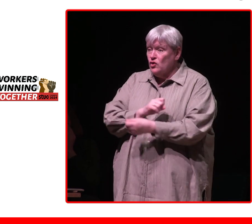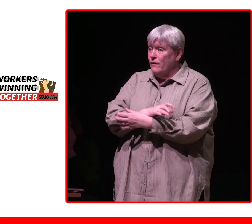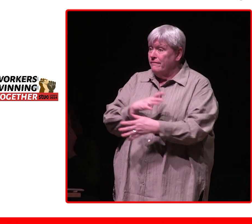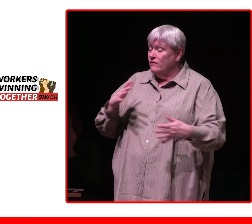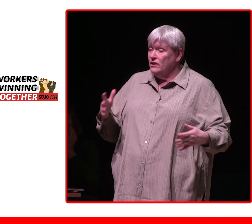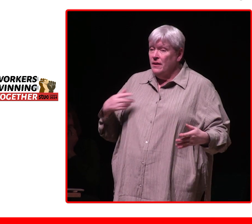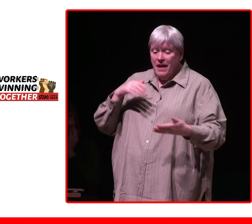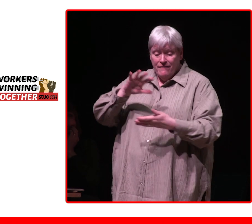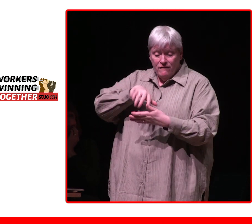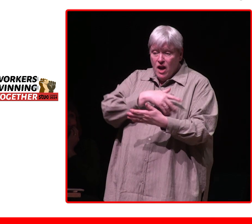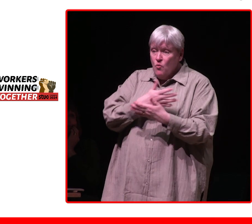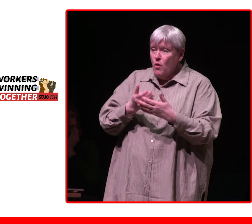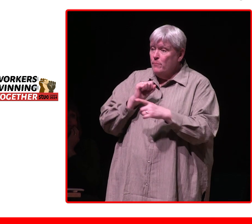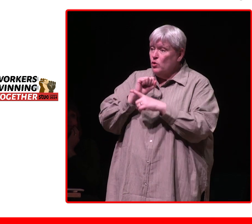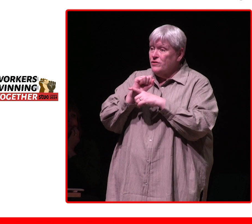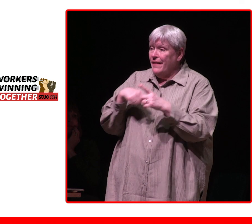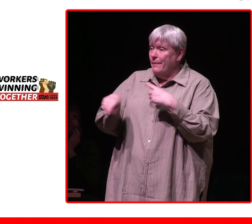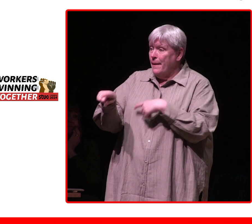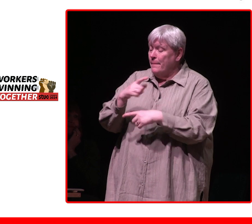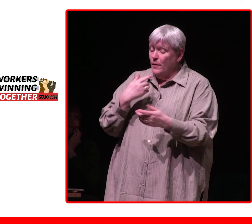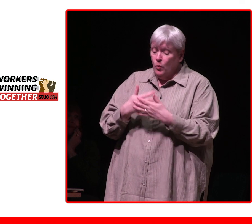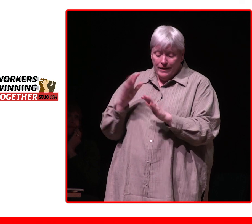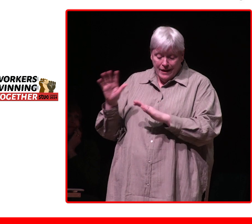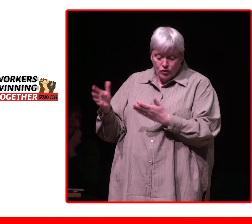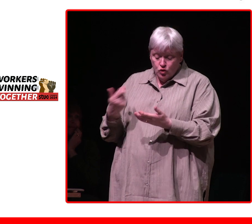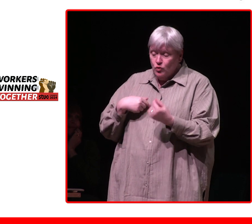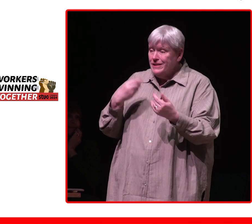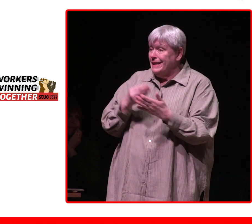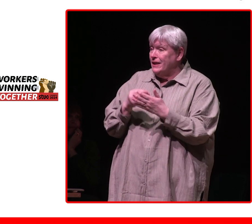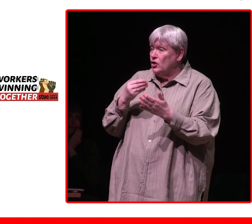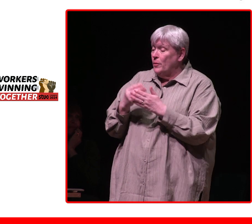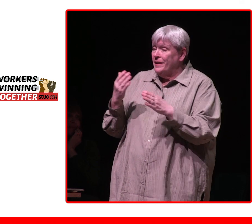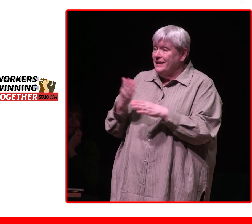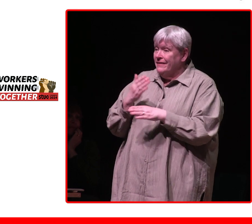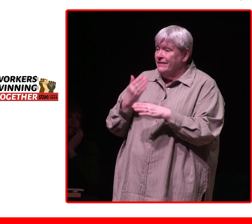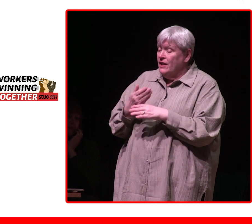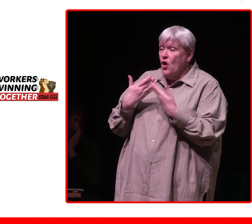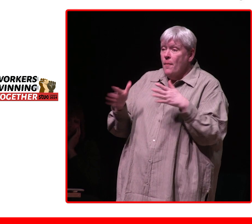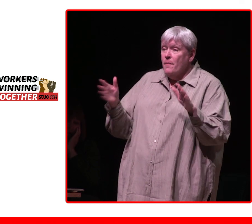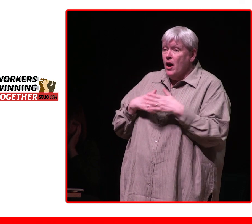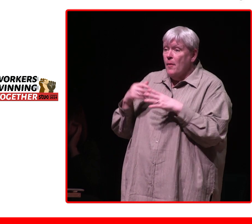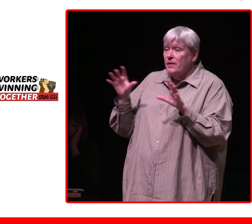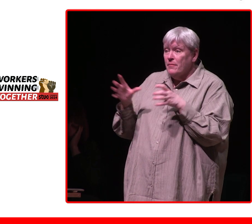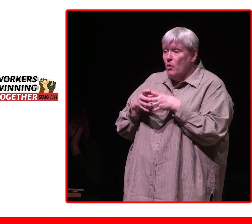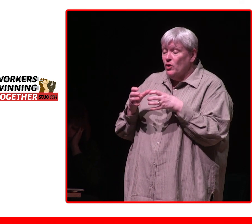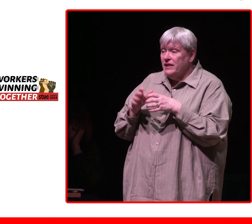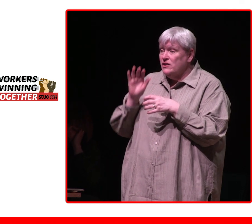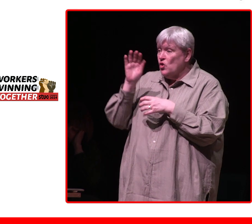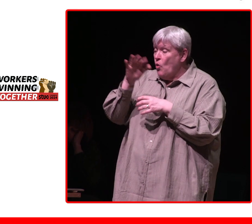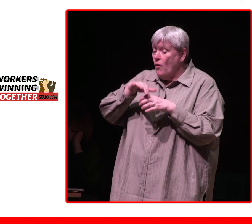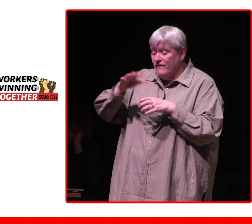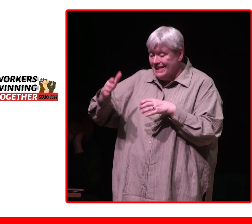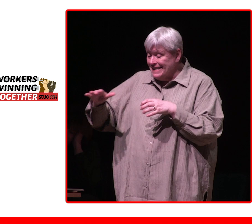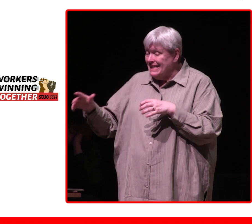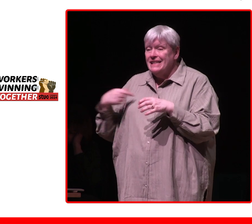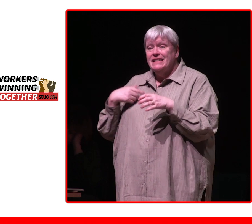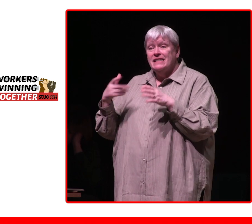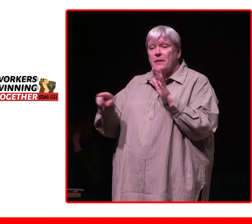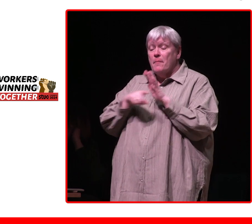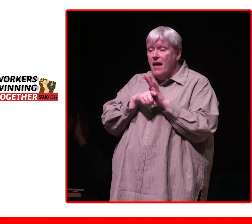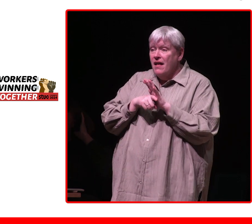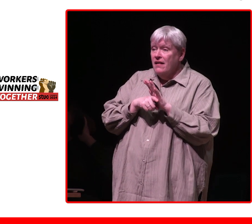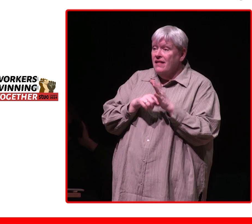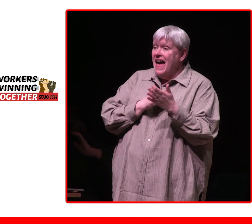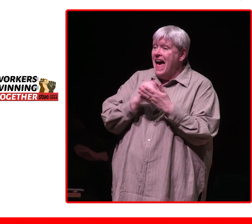them. When introducing the Economic Activity of Public Bodies Overseas Bill, also known as the Anti-Boycott Bill, last